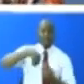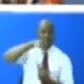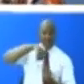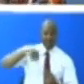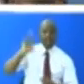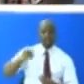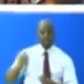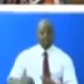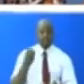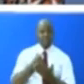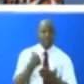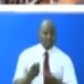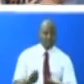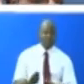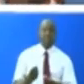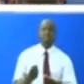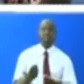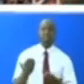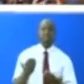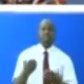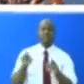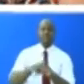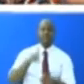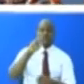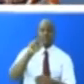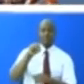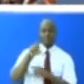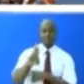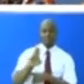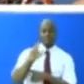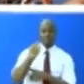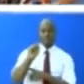subsidies, money for building dams such as Kimwerer, Arol,